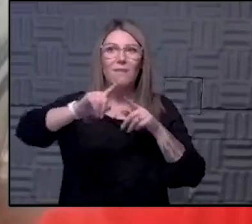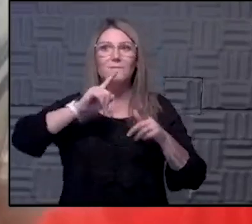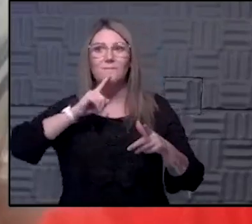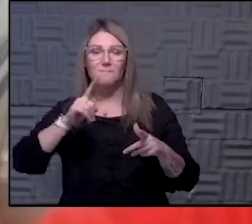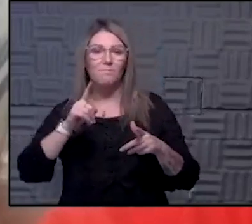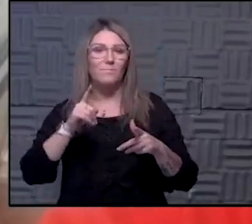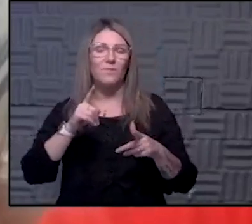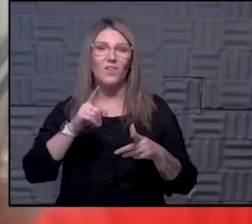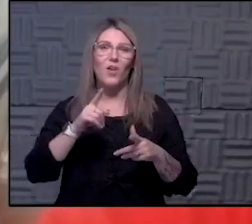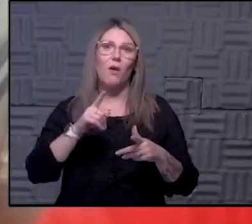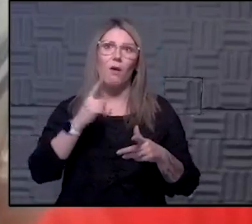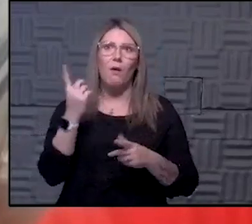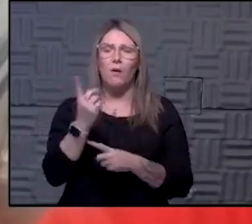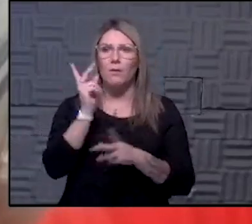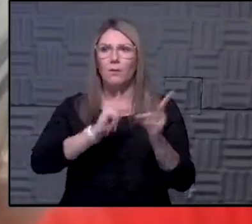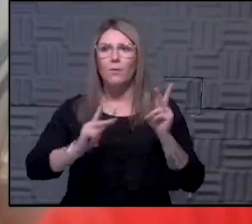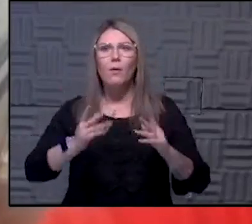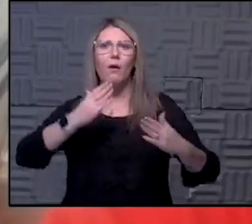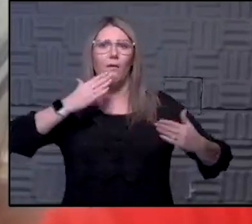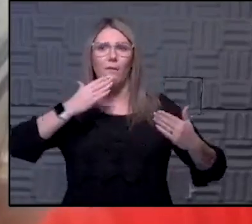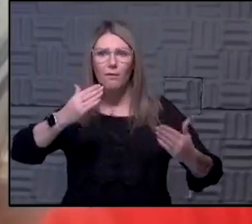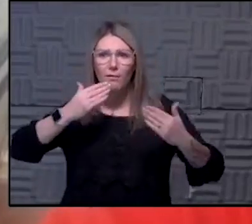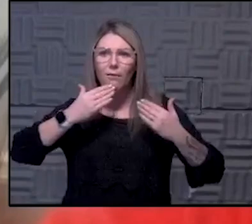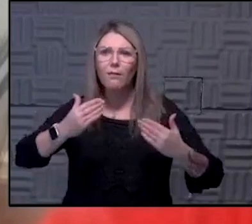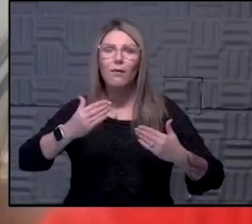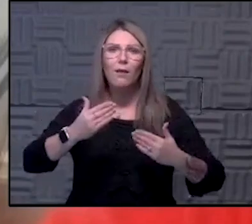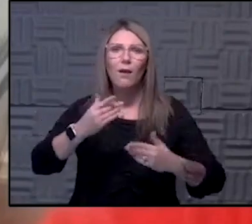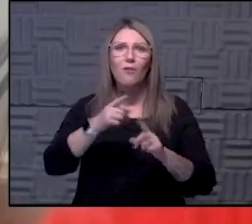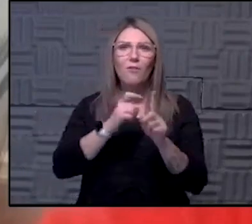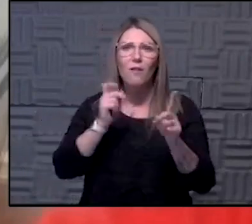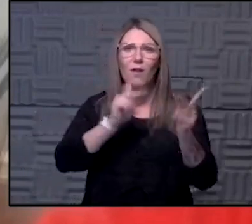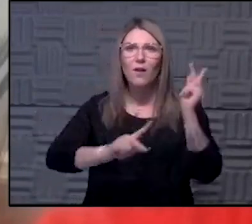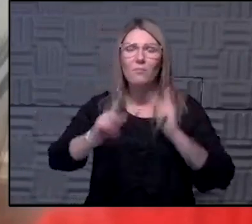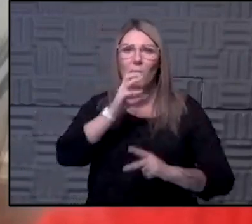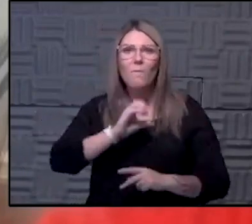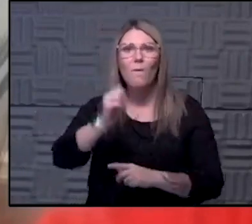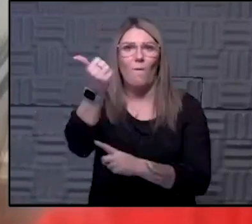with gratitude from our 65 and greater population.